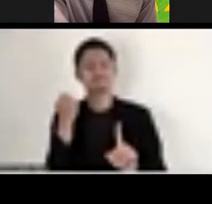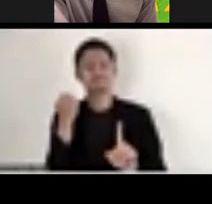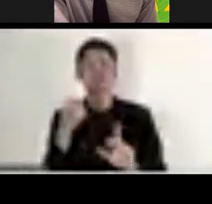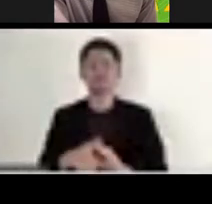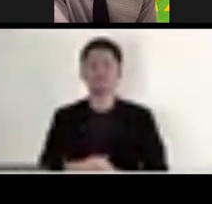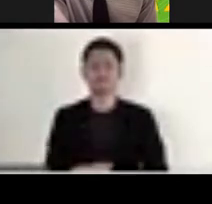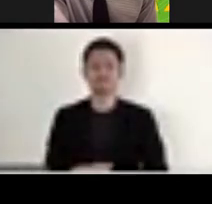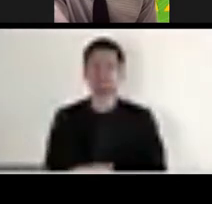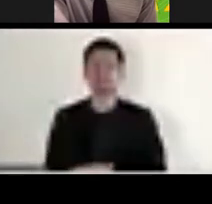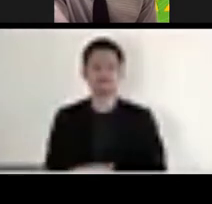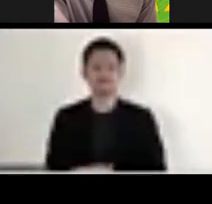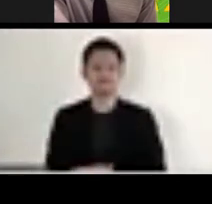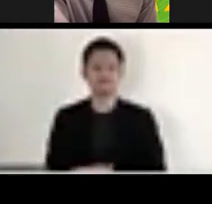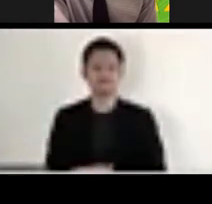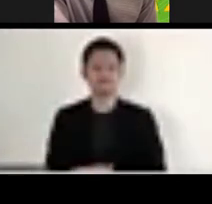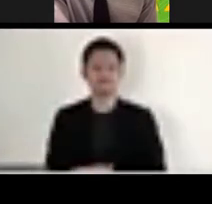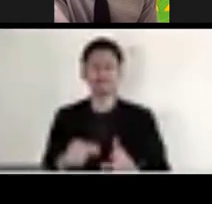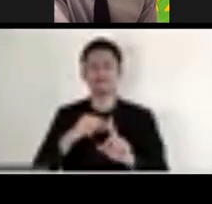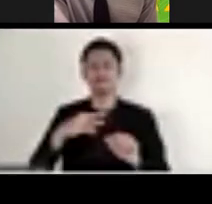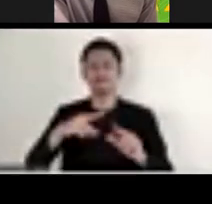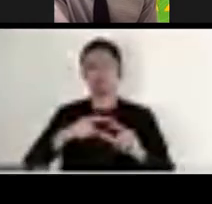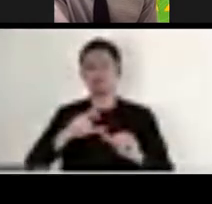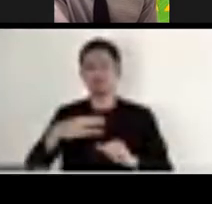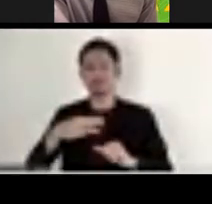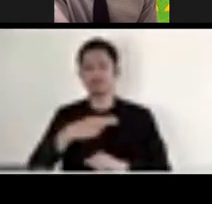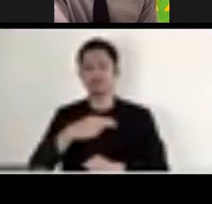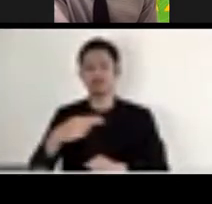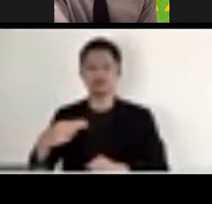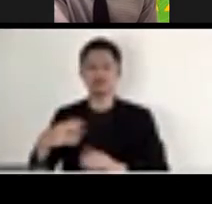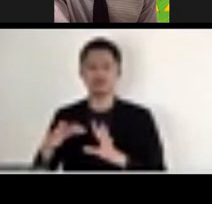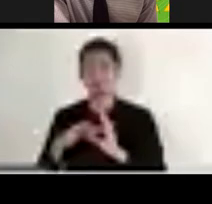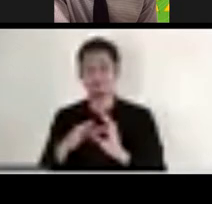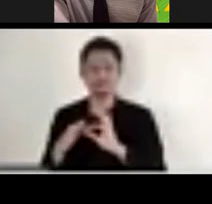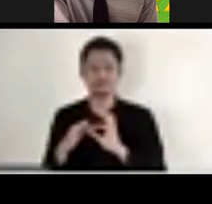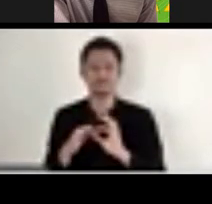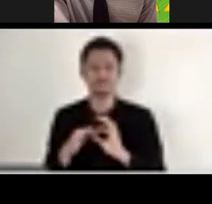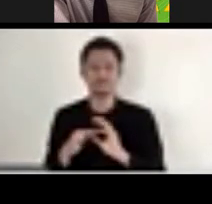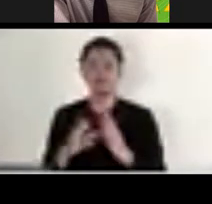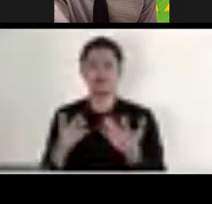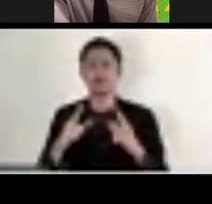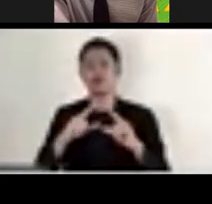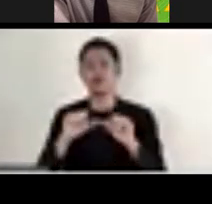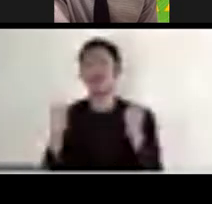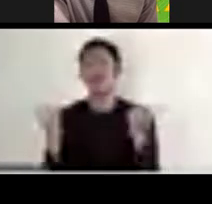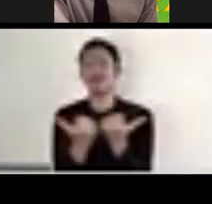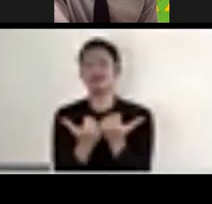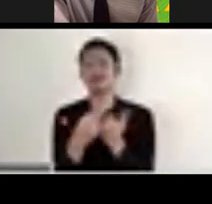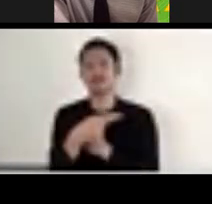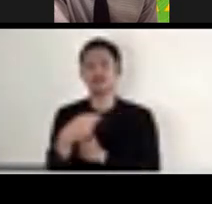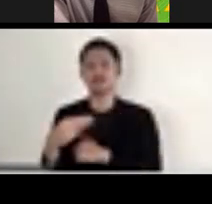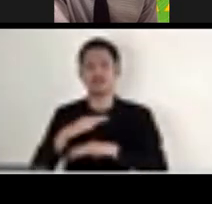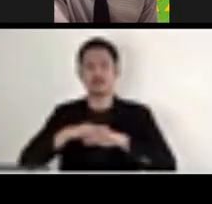an bye amosite wechsler sweet